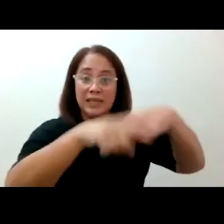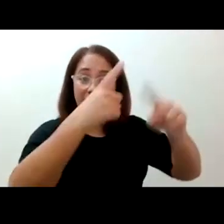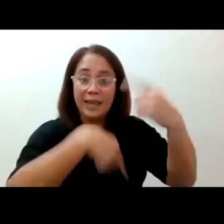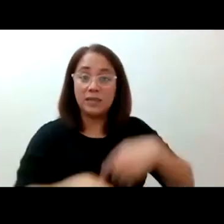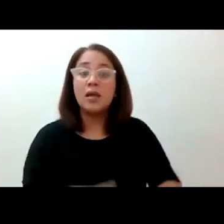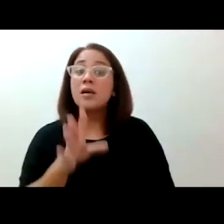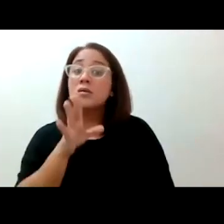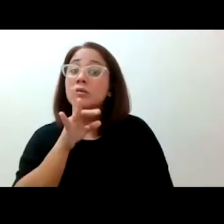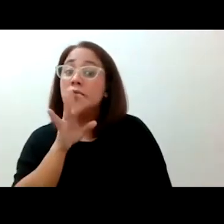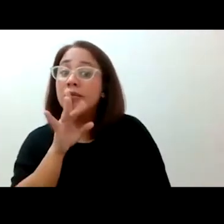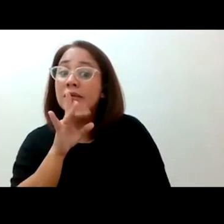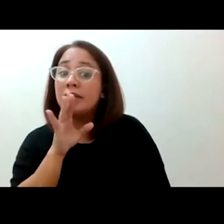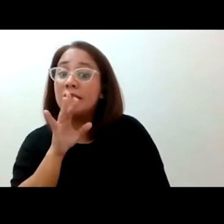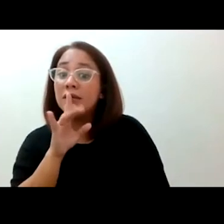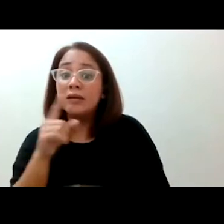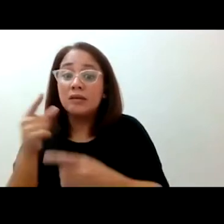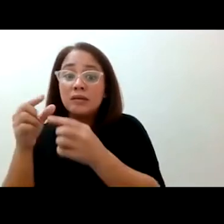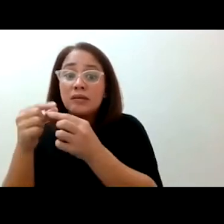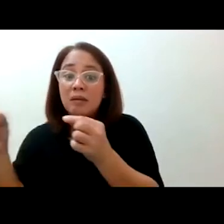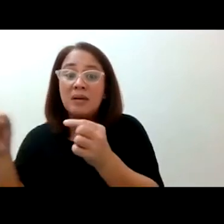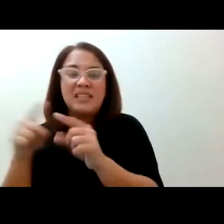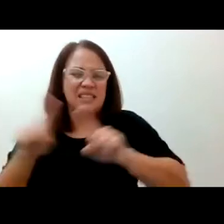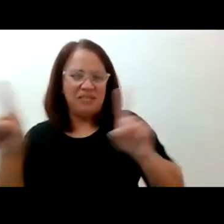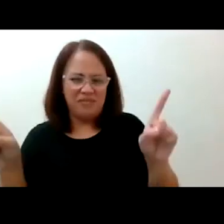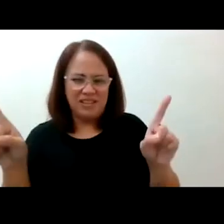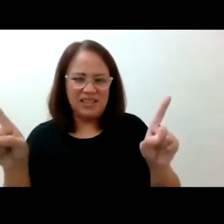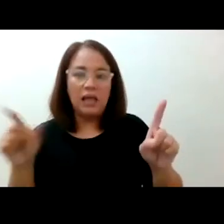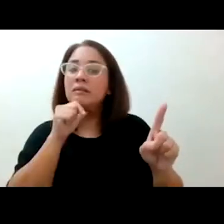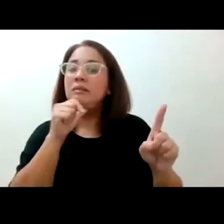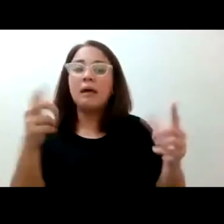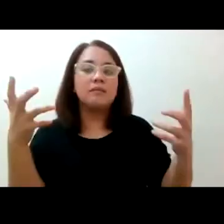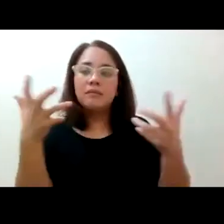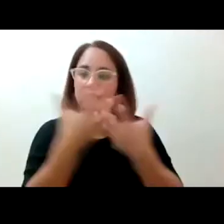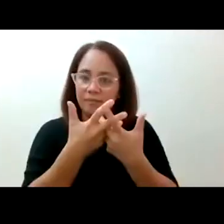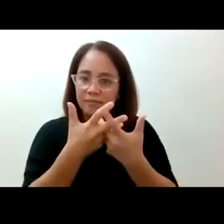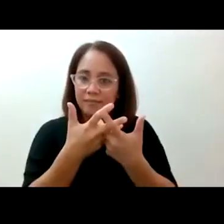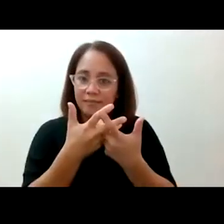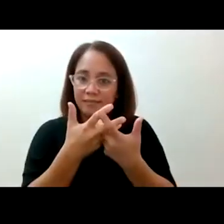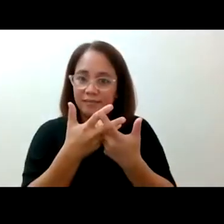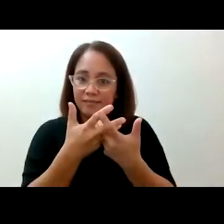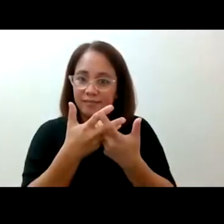different. They do not match.